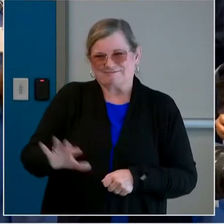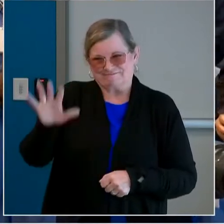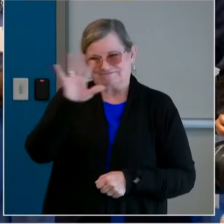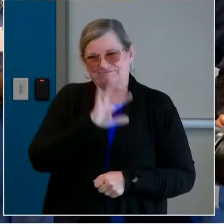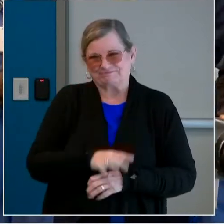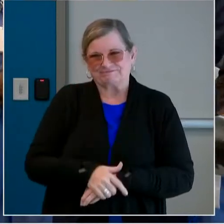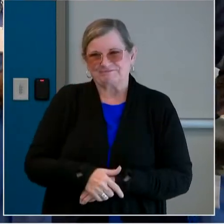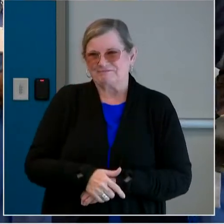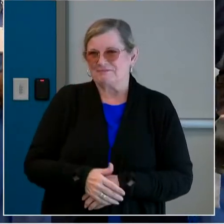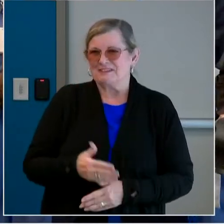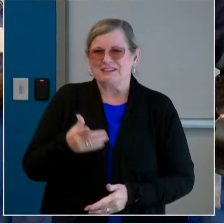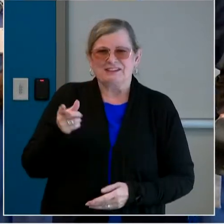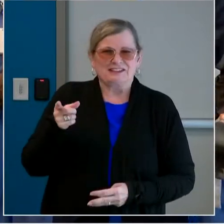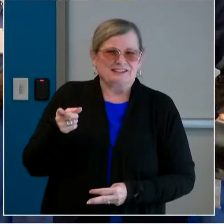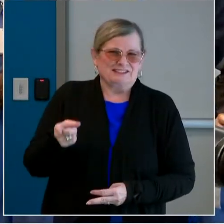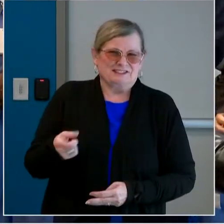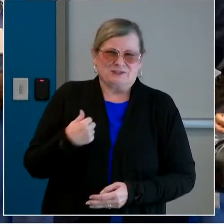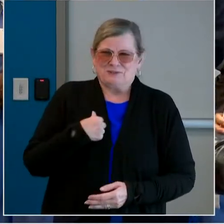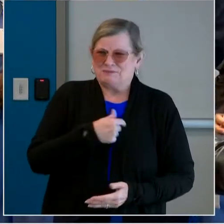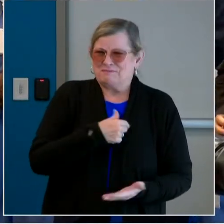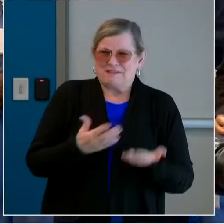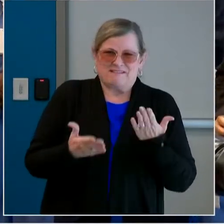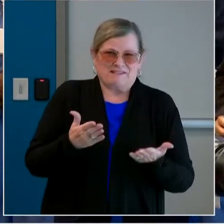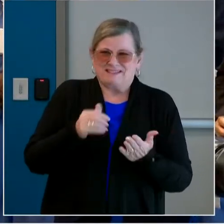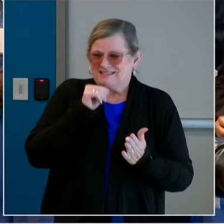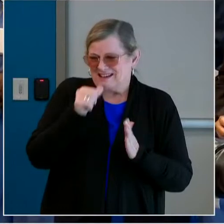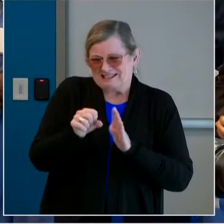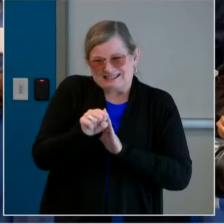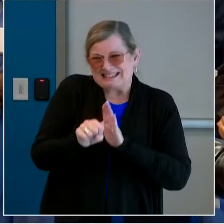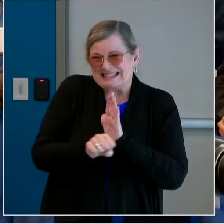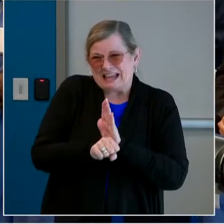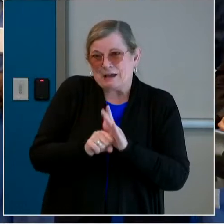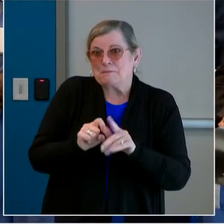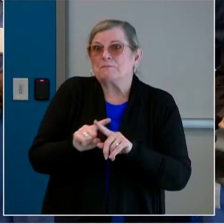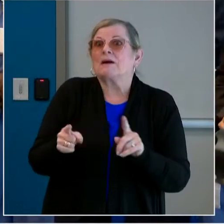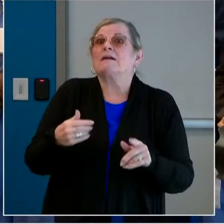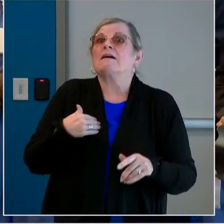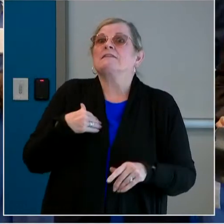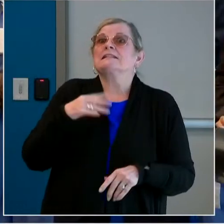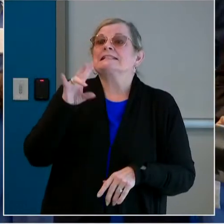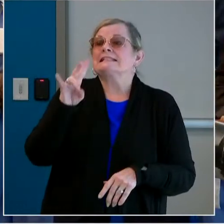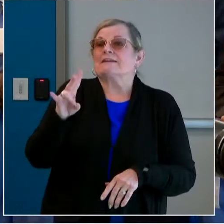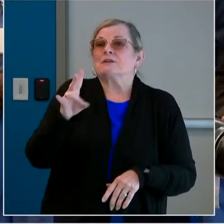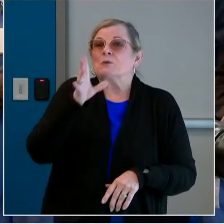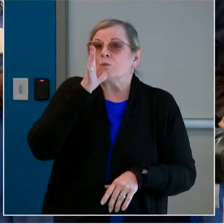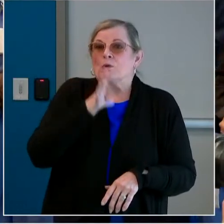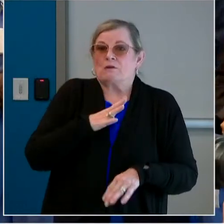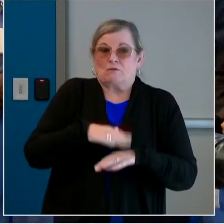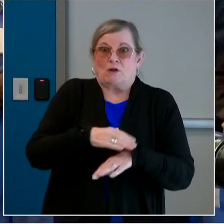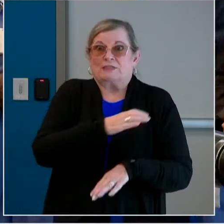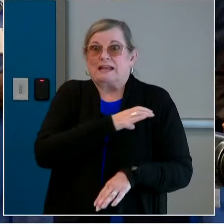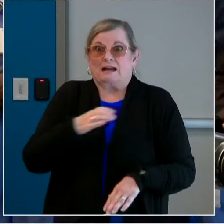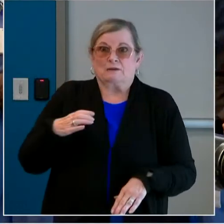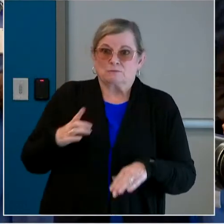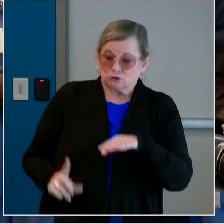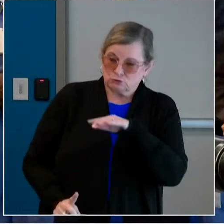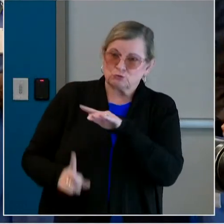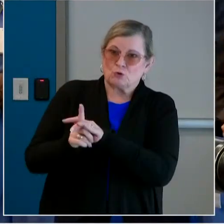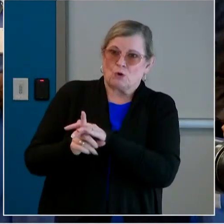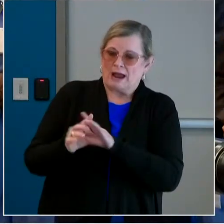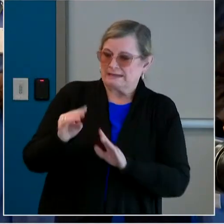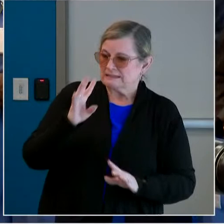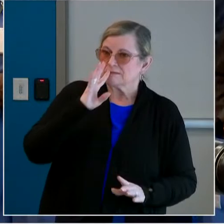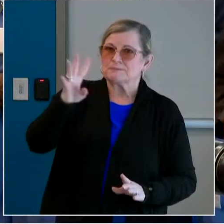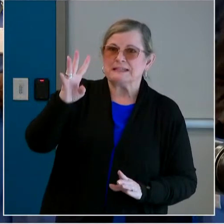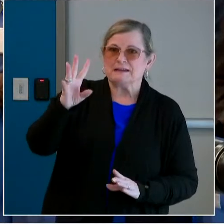We might not have statehood, but we have 7 women on this council who are going to show up, speak out, and be there